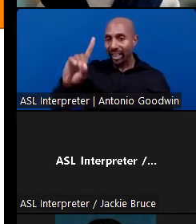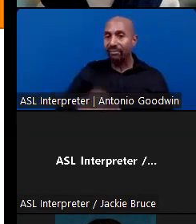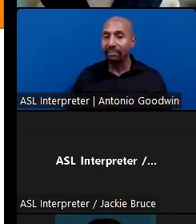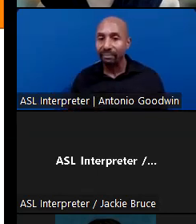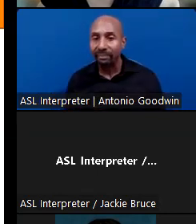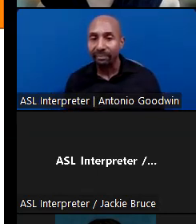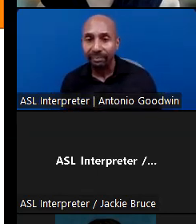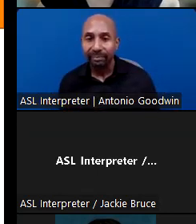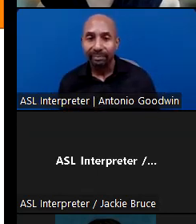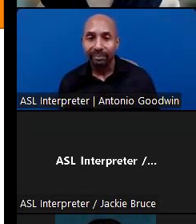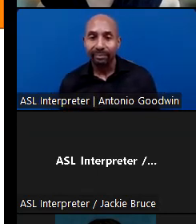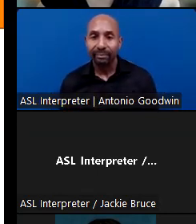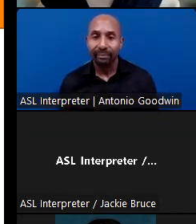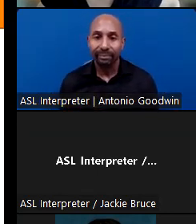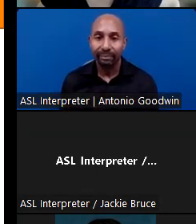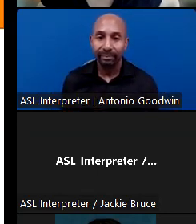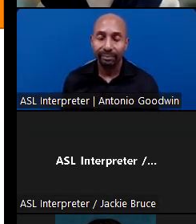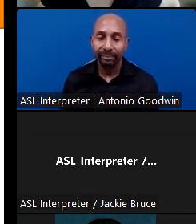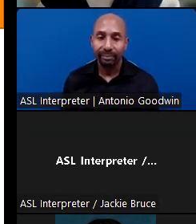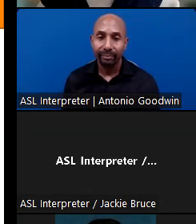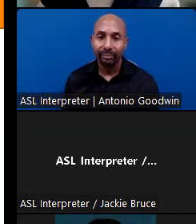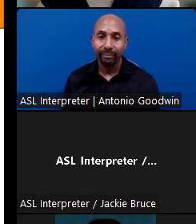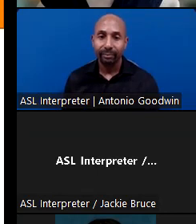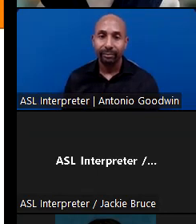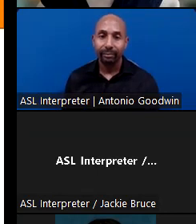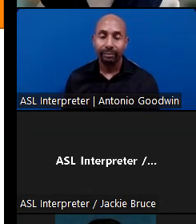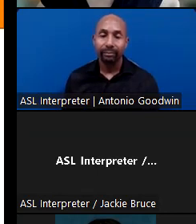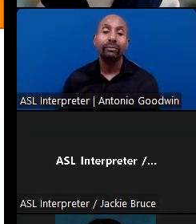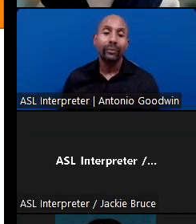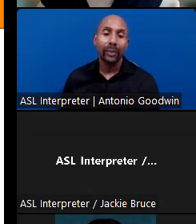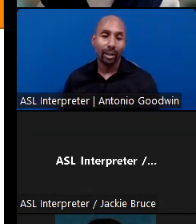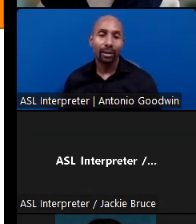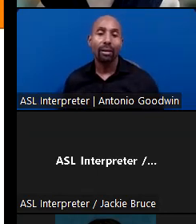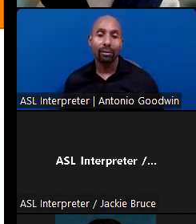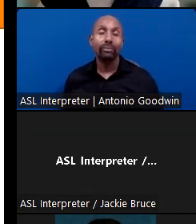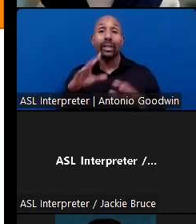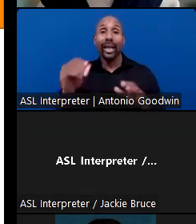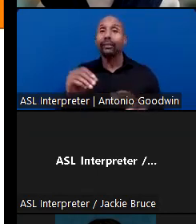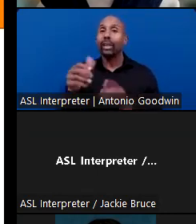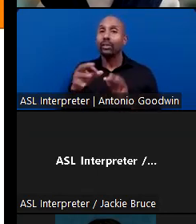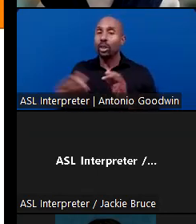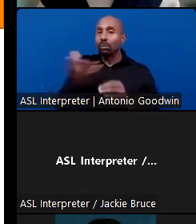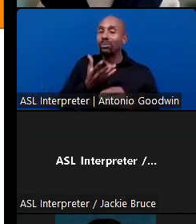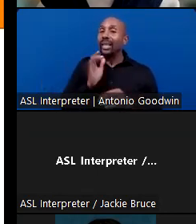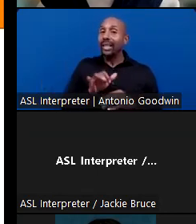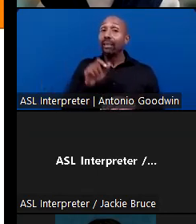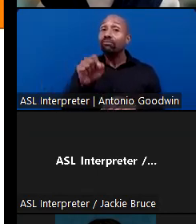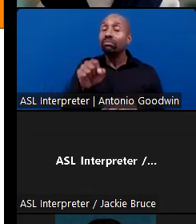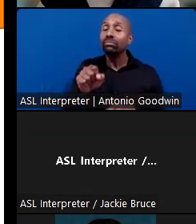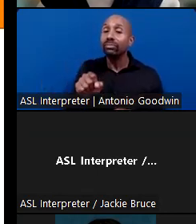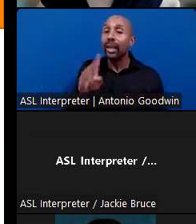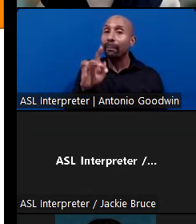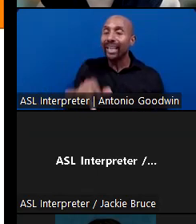for organizations, and it's resources to help families with questions about COVID-19